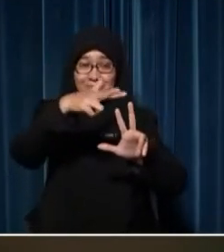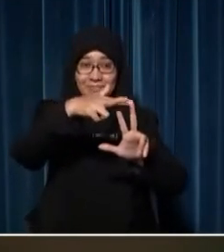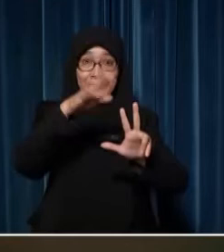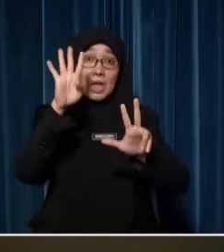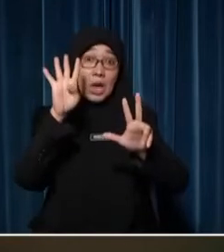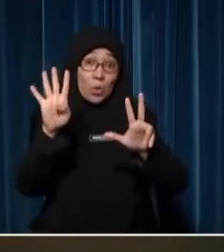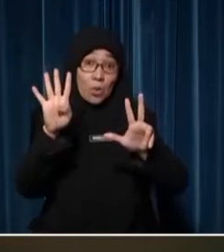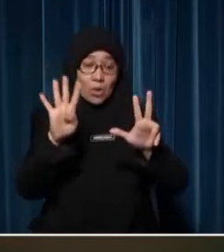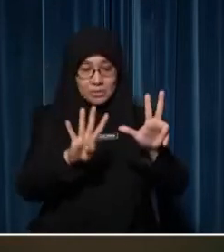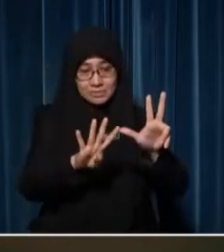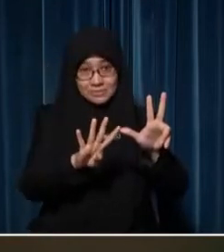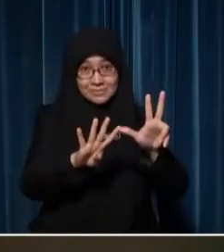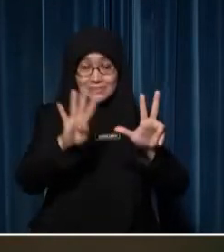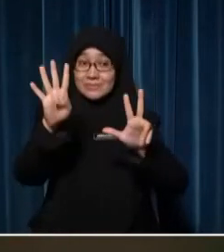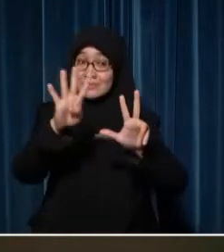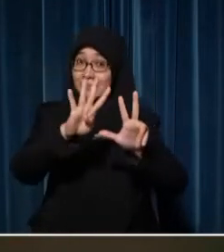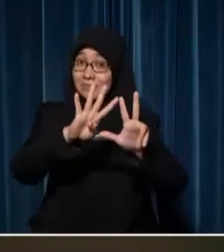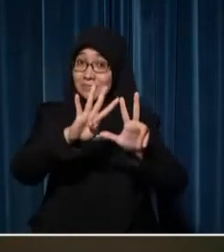4.